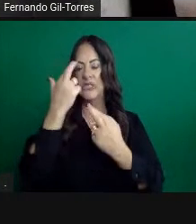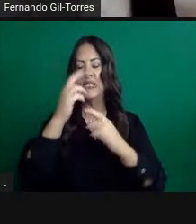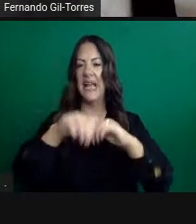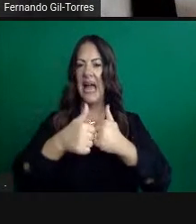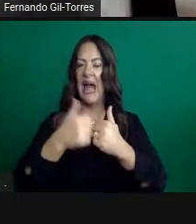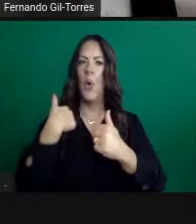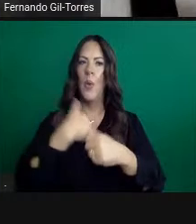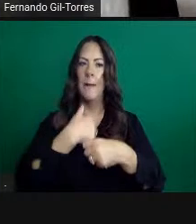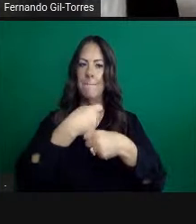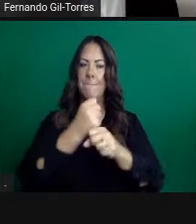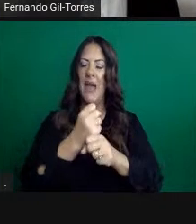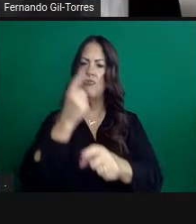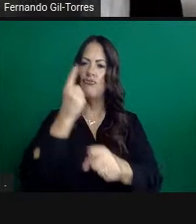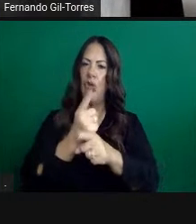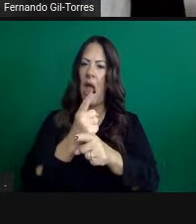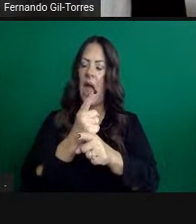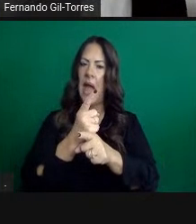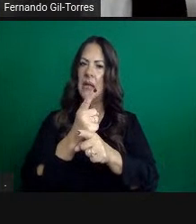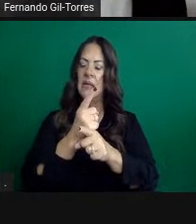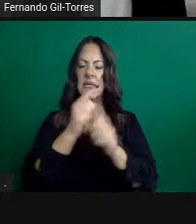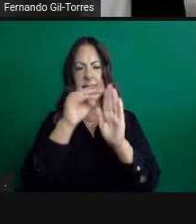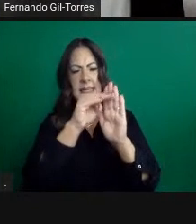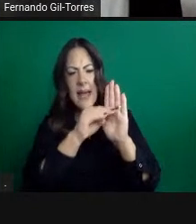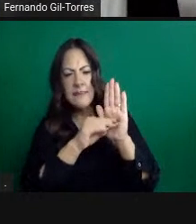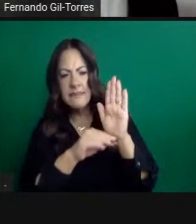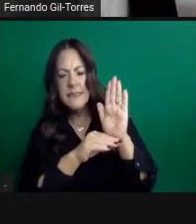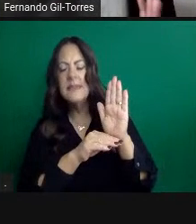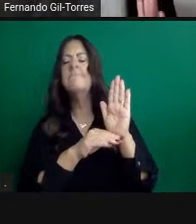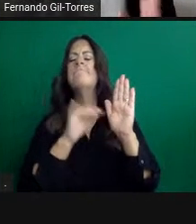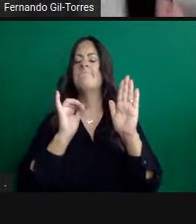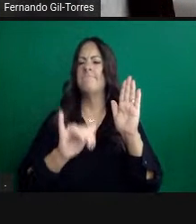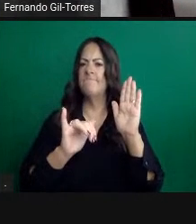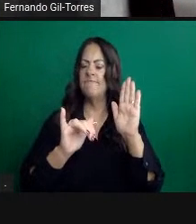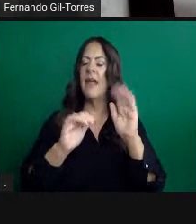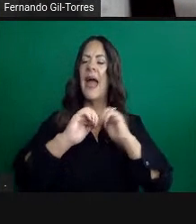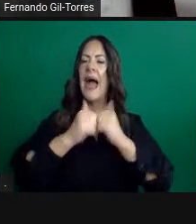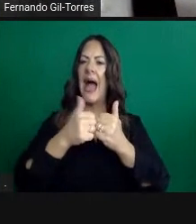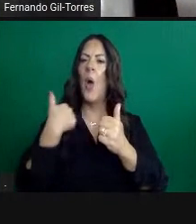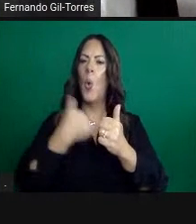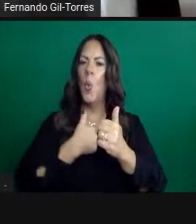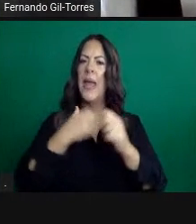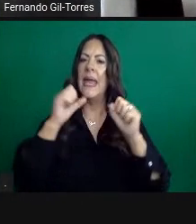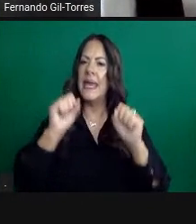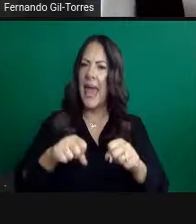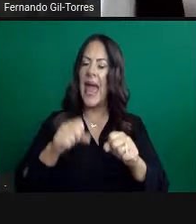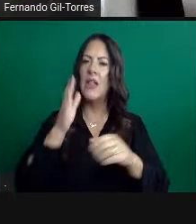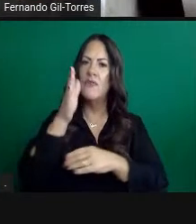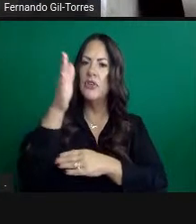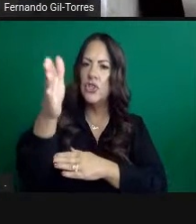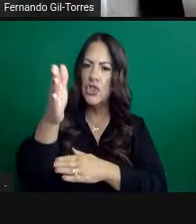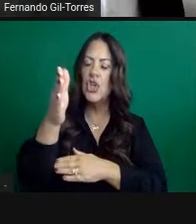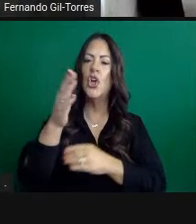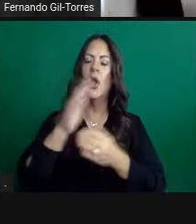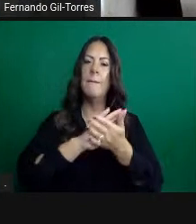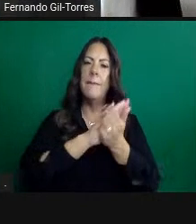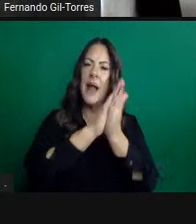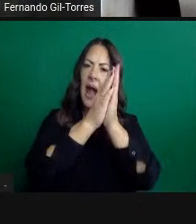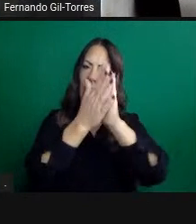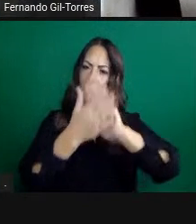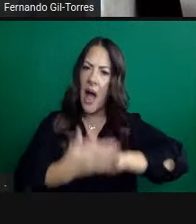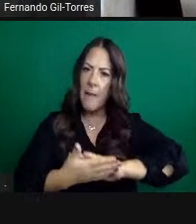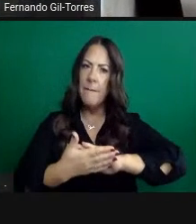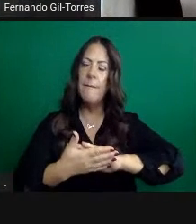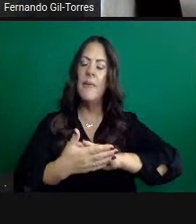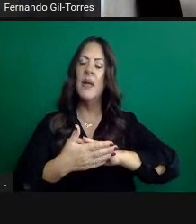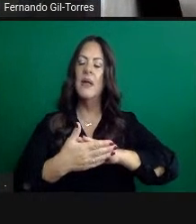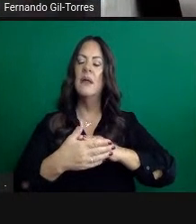out that roadmap, as the Secretary has explained, for how we can, in the future, move well beyond COVID and